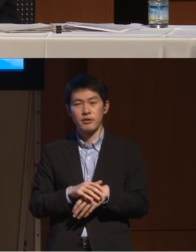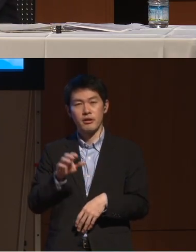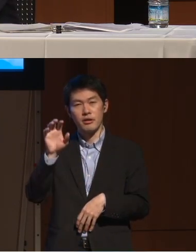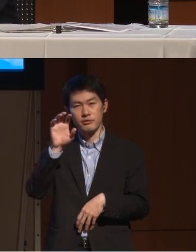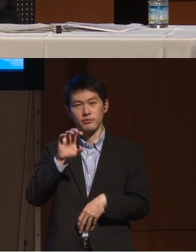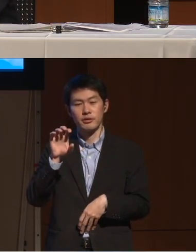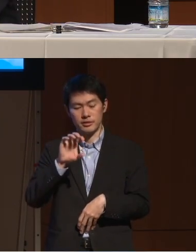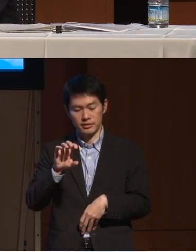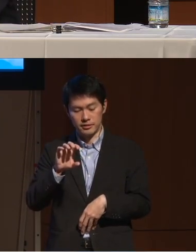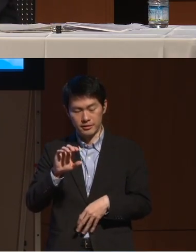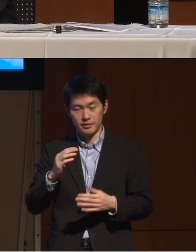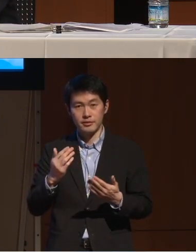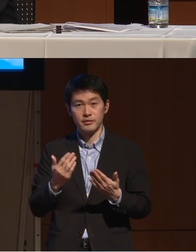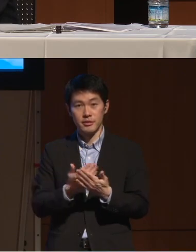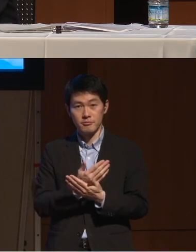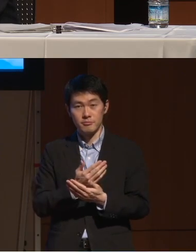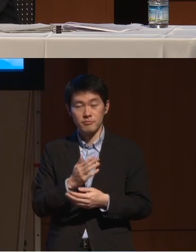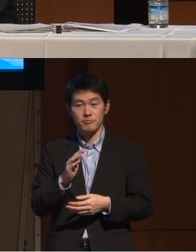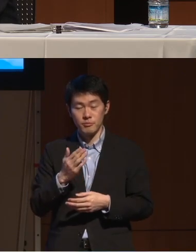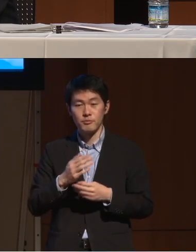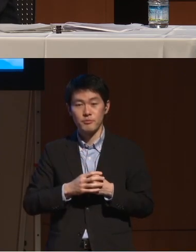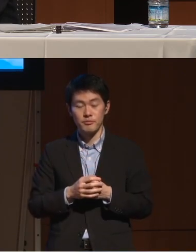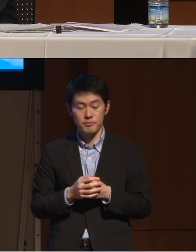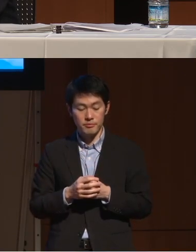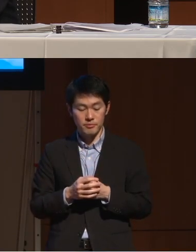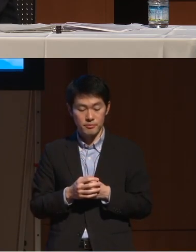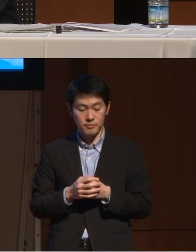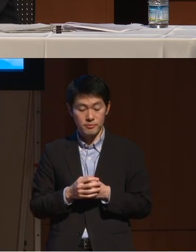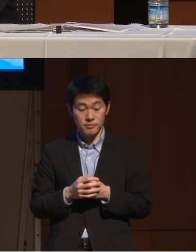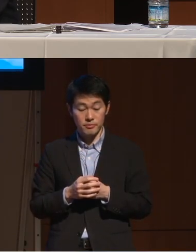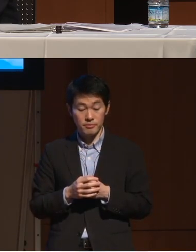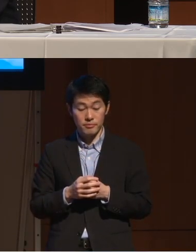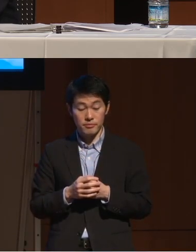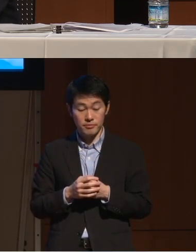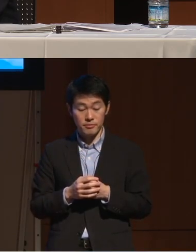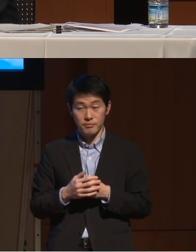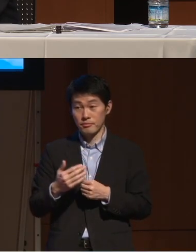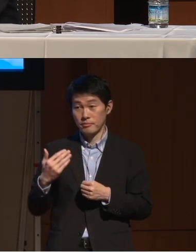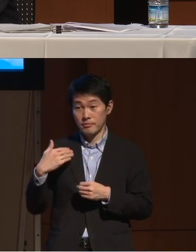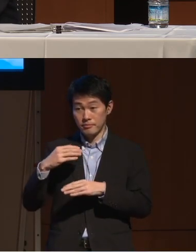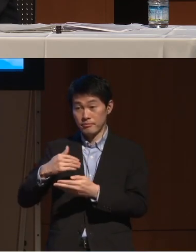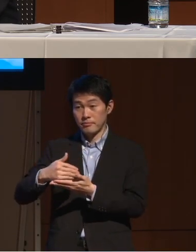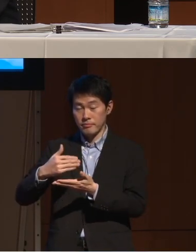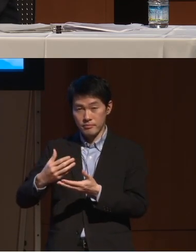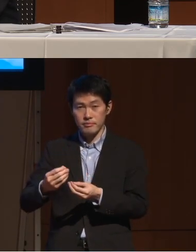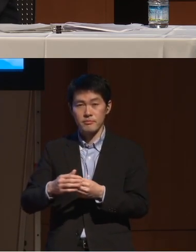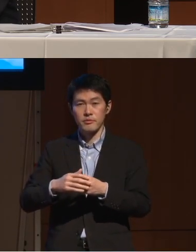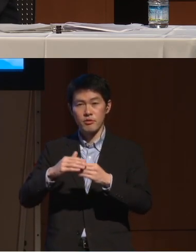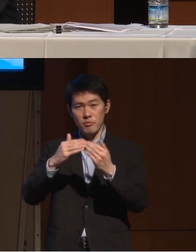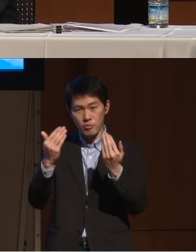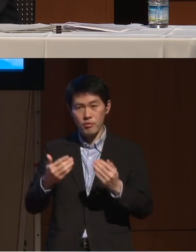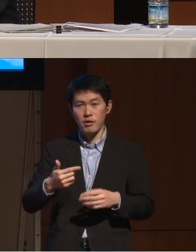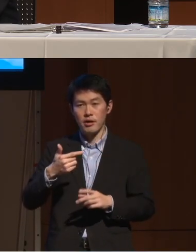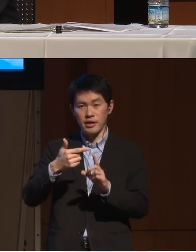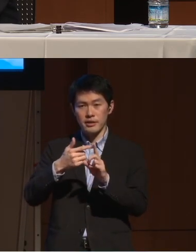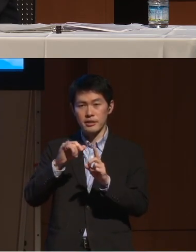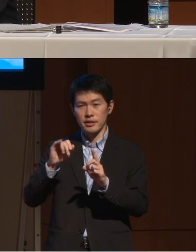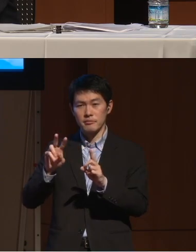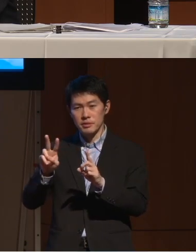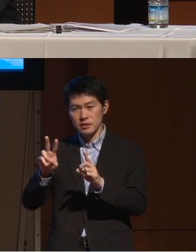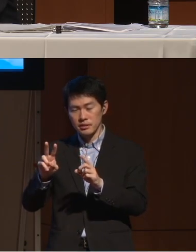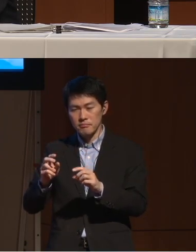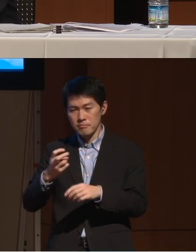for most viruses, not all, obviously, we're still working on HIV, 40 years after it was discovered. So not every single